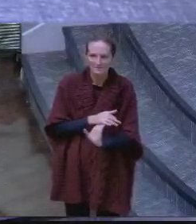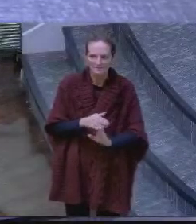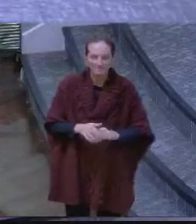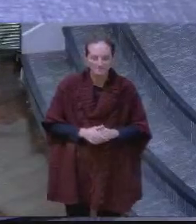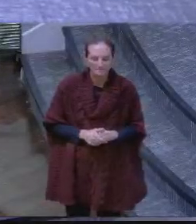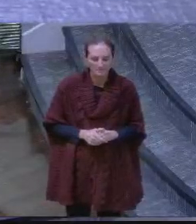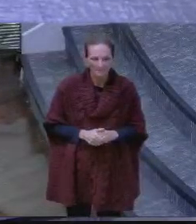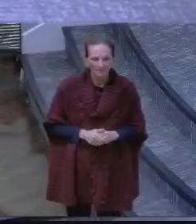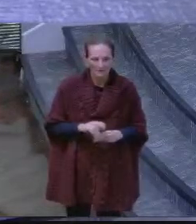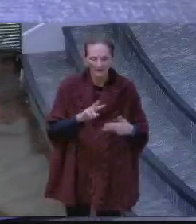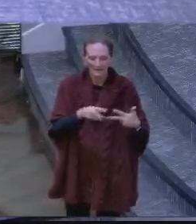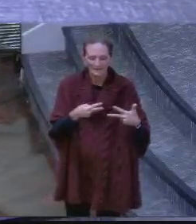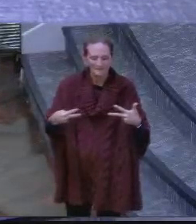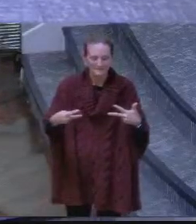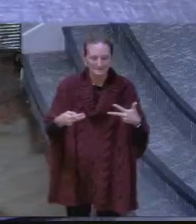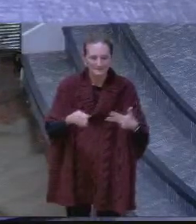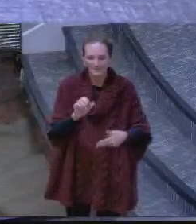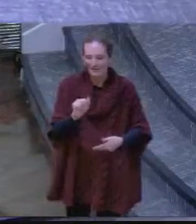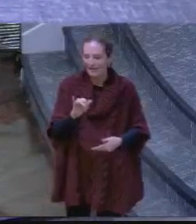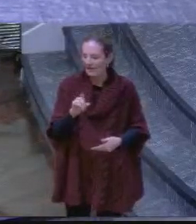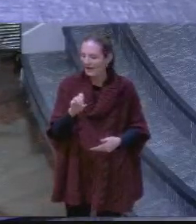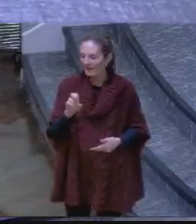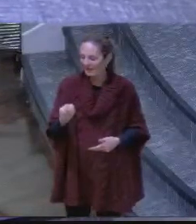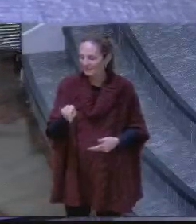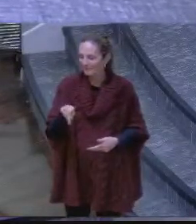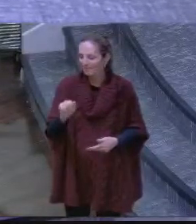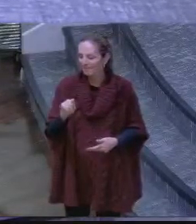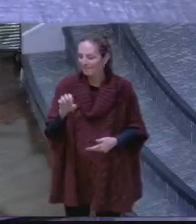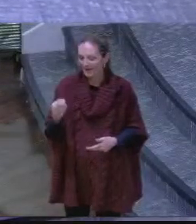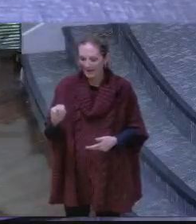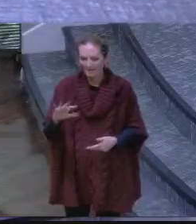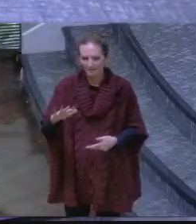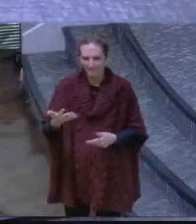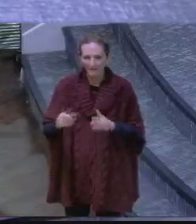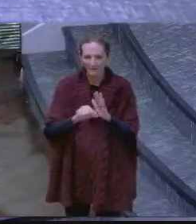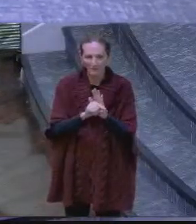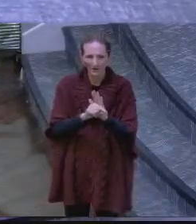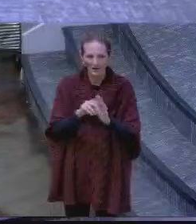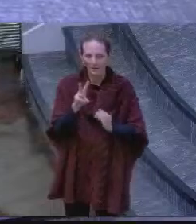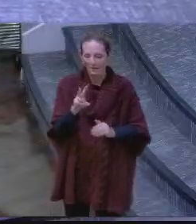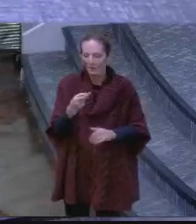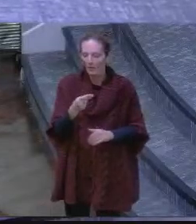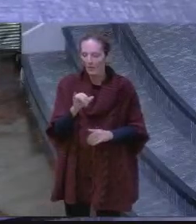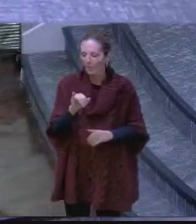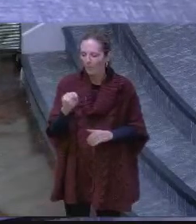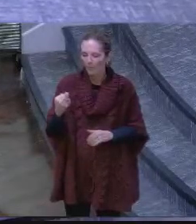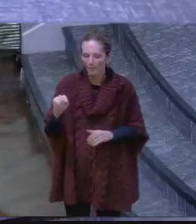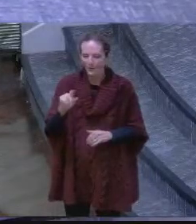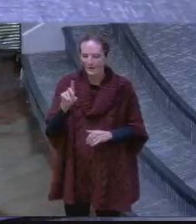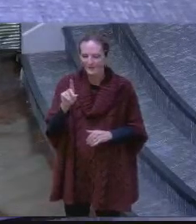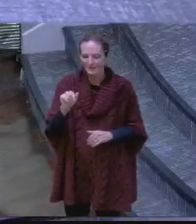In second place, Aiden Patton, 5th grade, Whit Davis Elementary School.